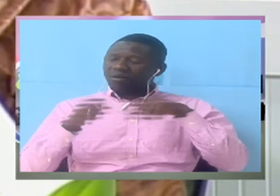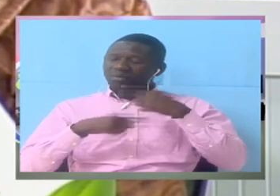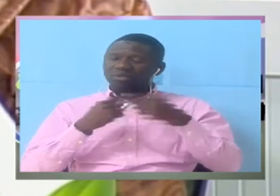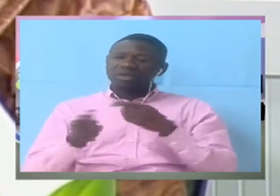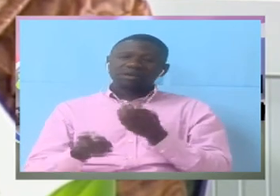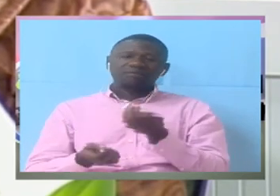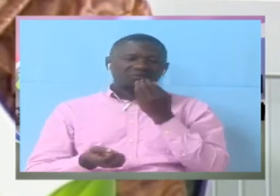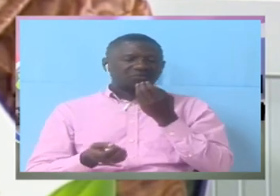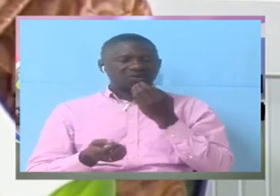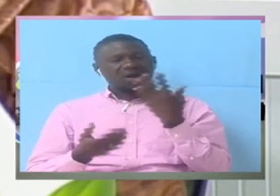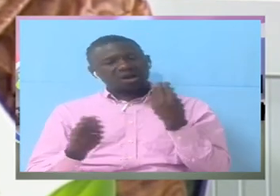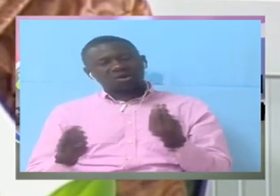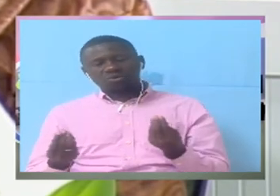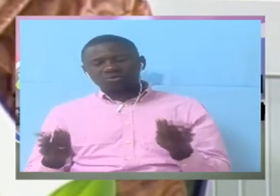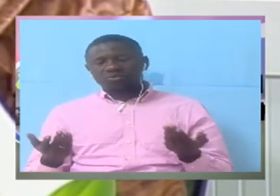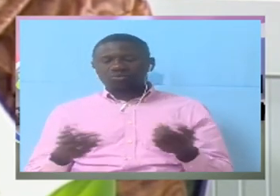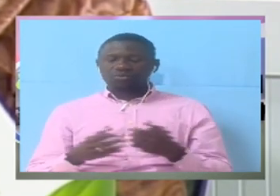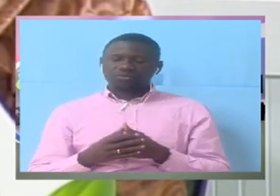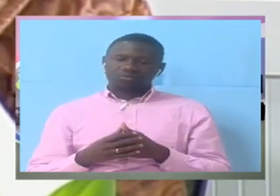consider their